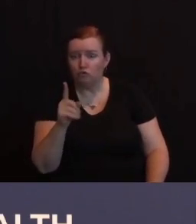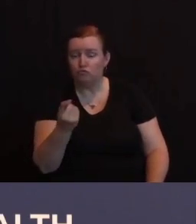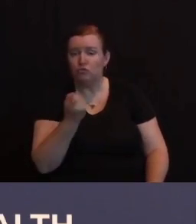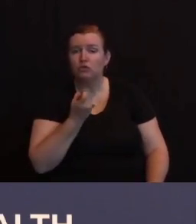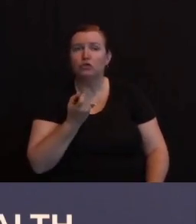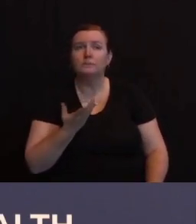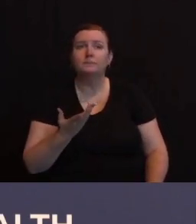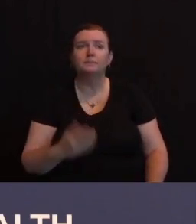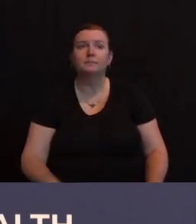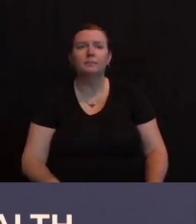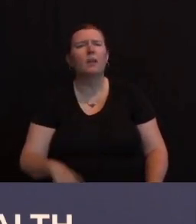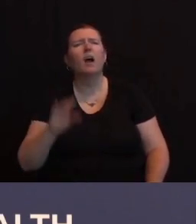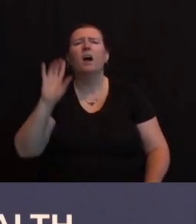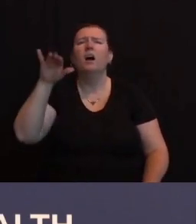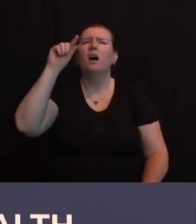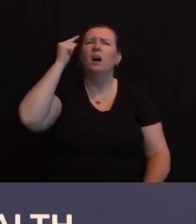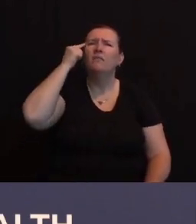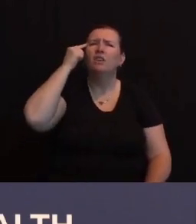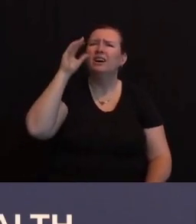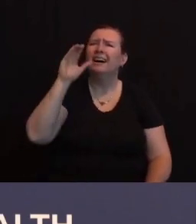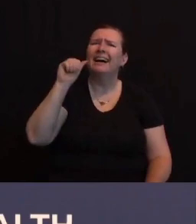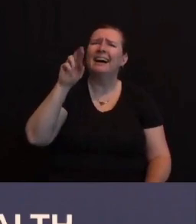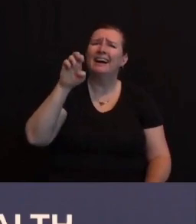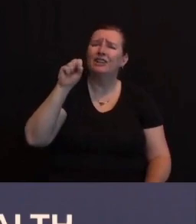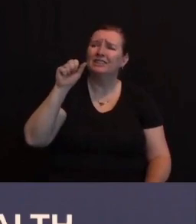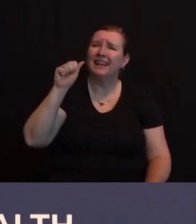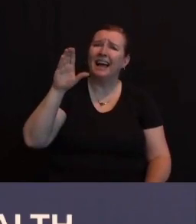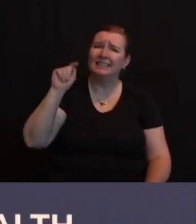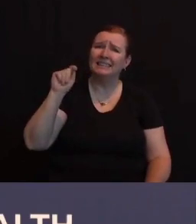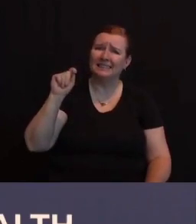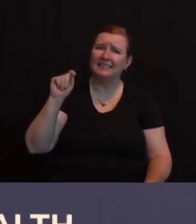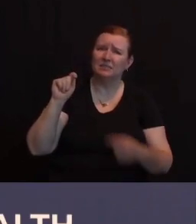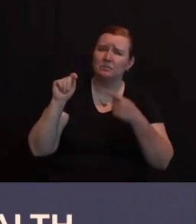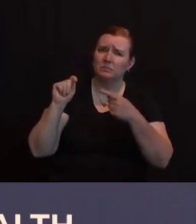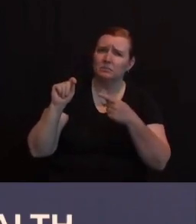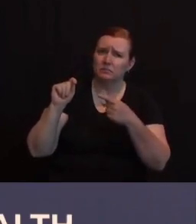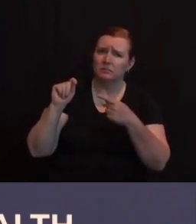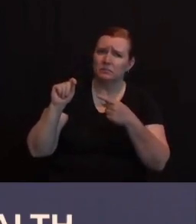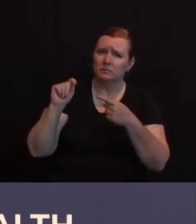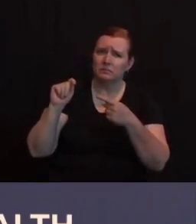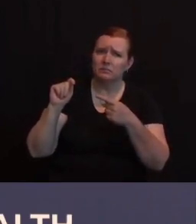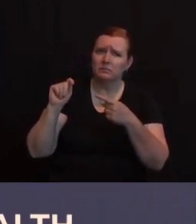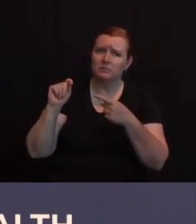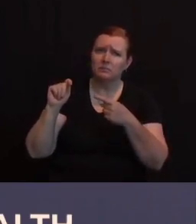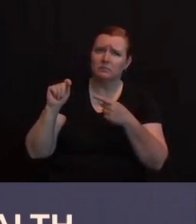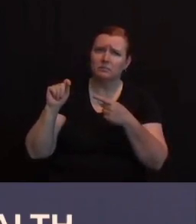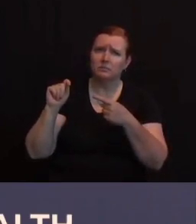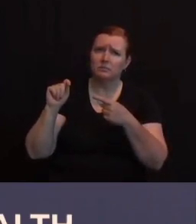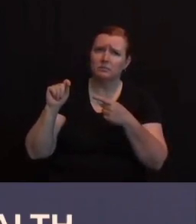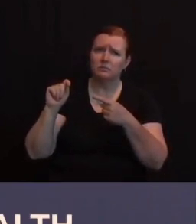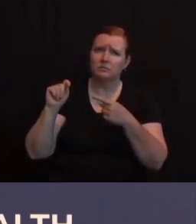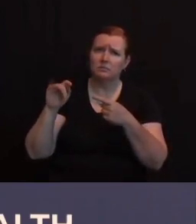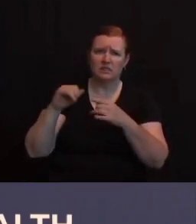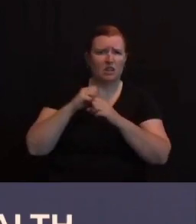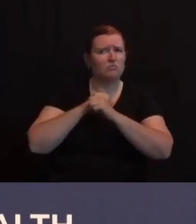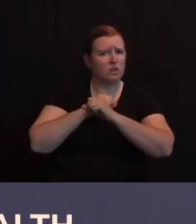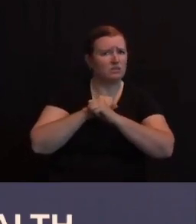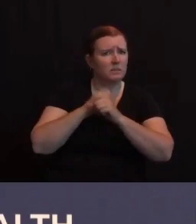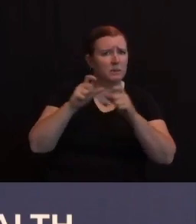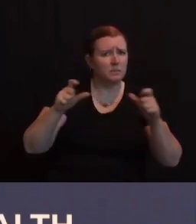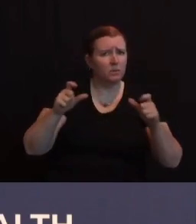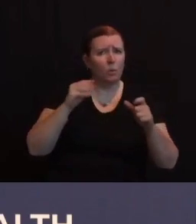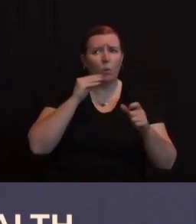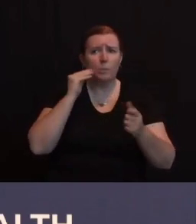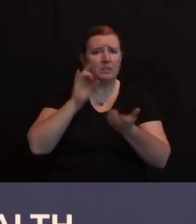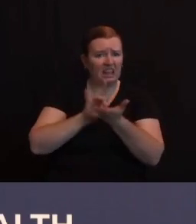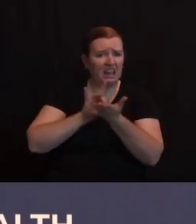Governor, the CARES Act, which protected tenants from living in homes with federal-backed mortgages from being evicted, expired recently. Even